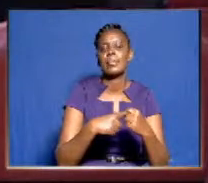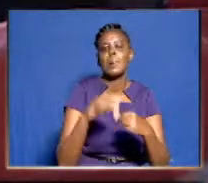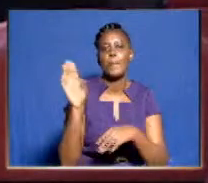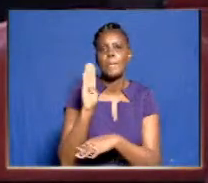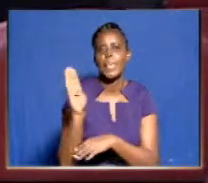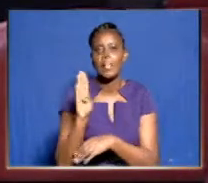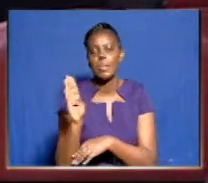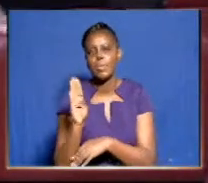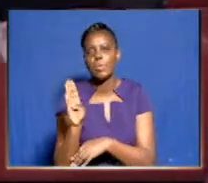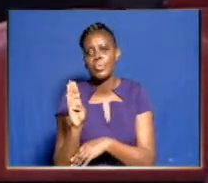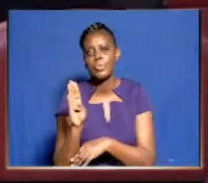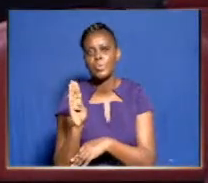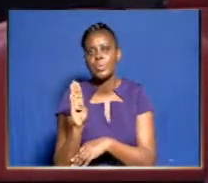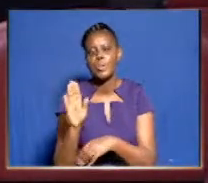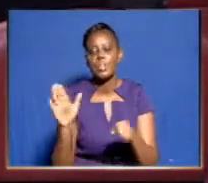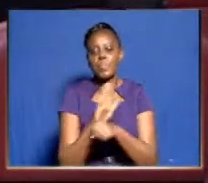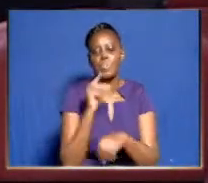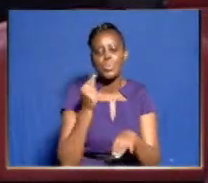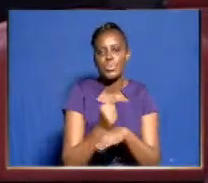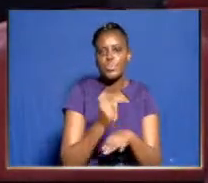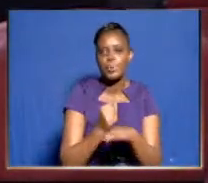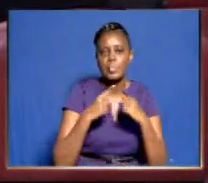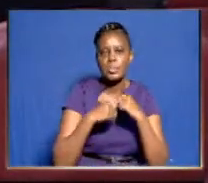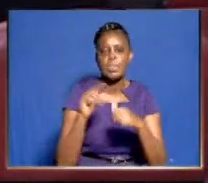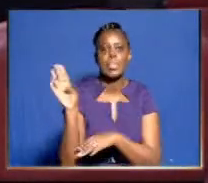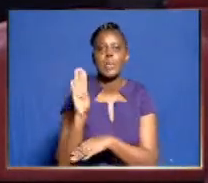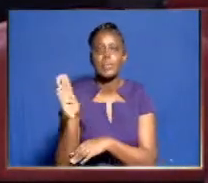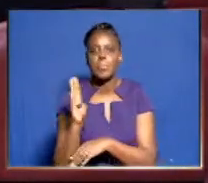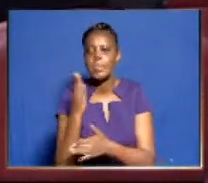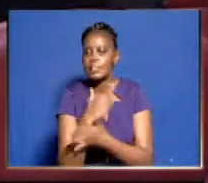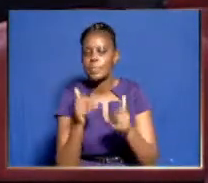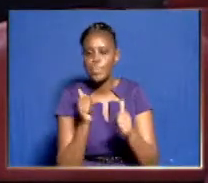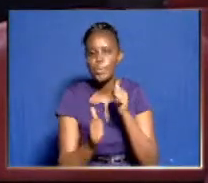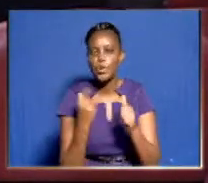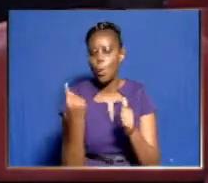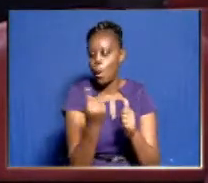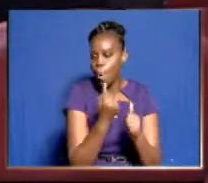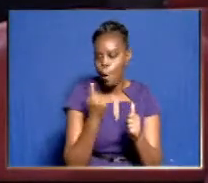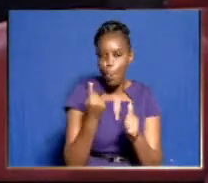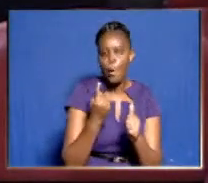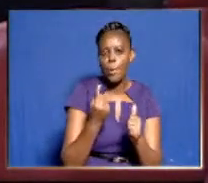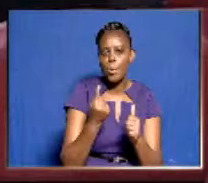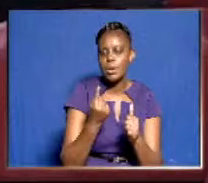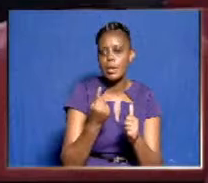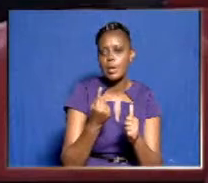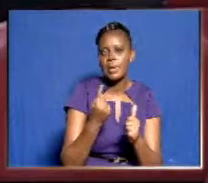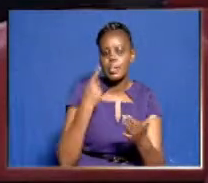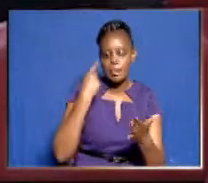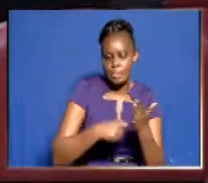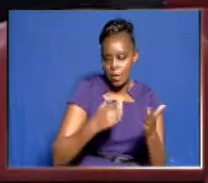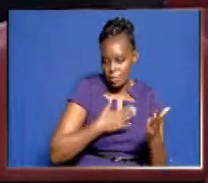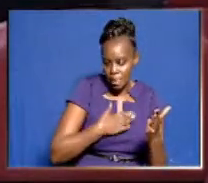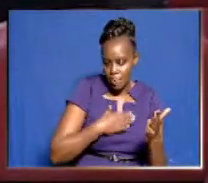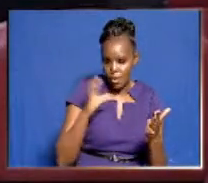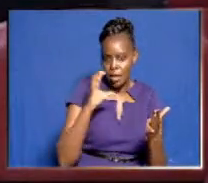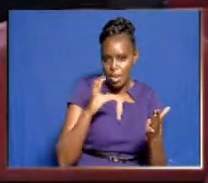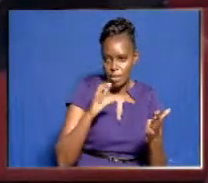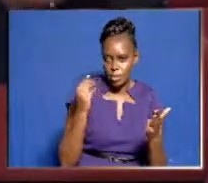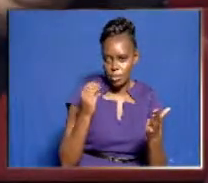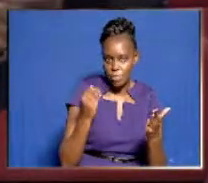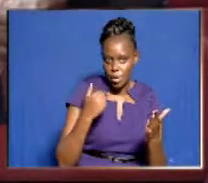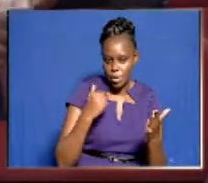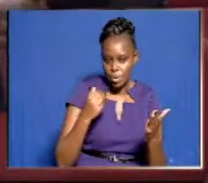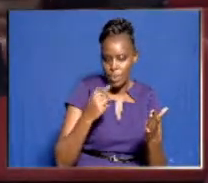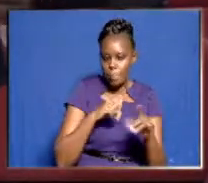billion, the entire Uganda raises 600 billion, something that only our customs alone raises, but they